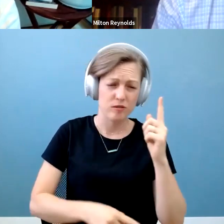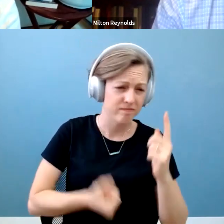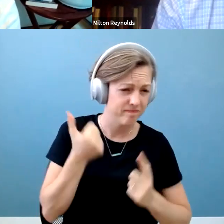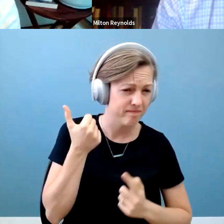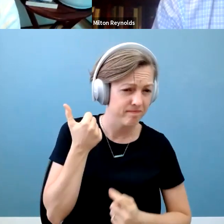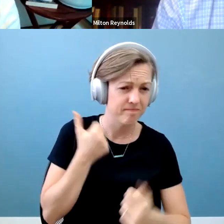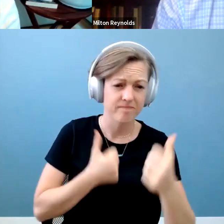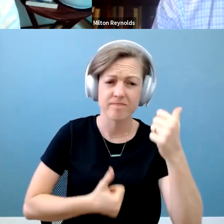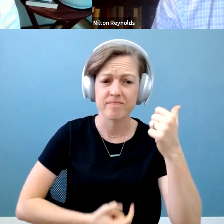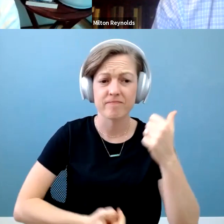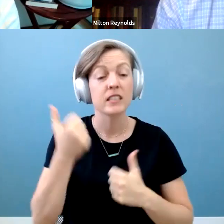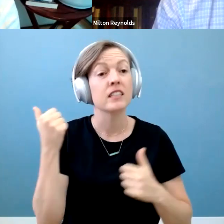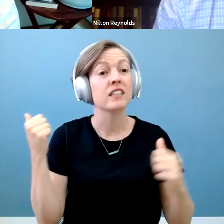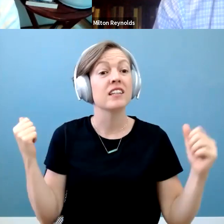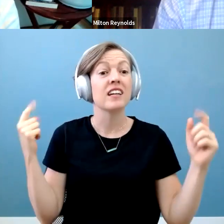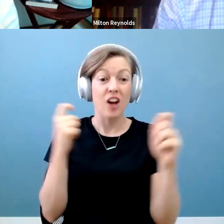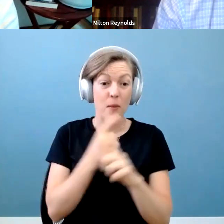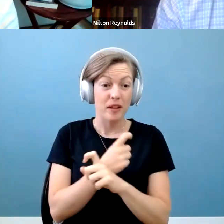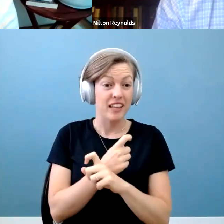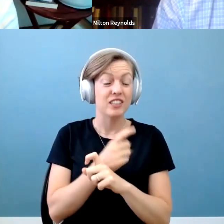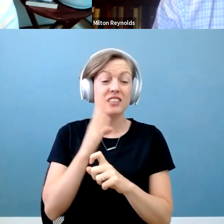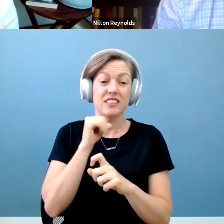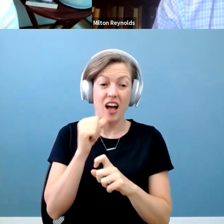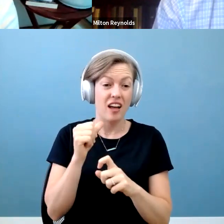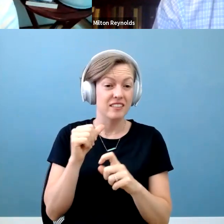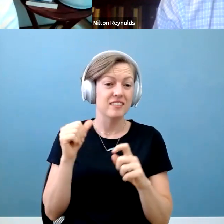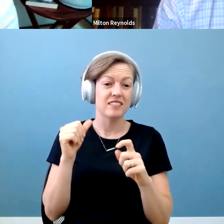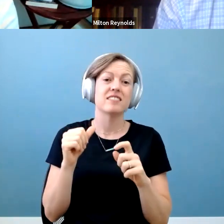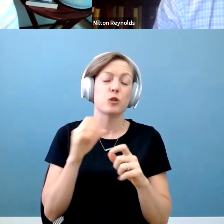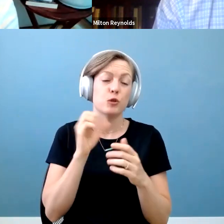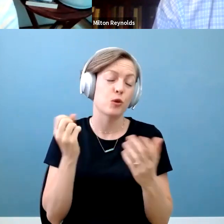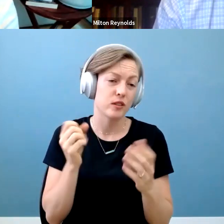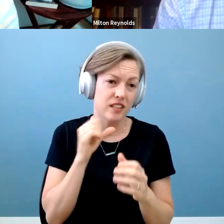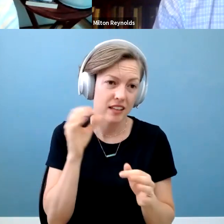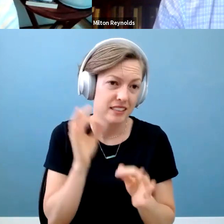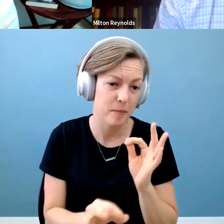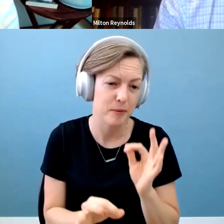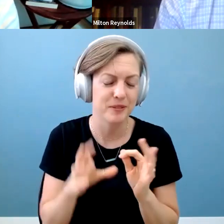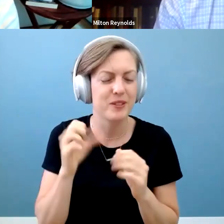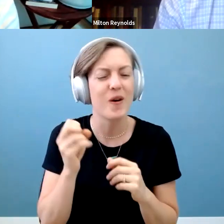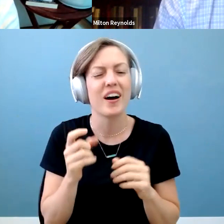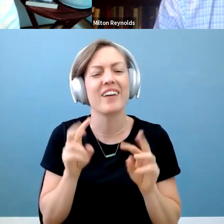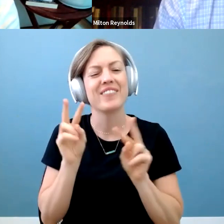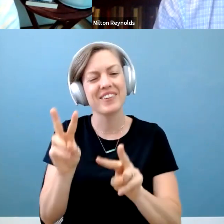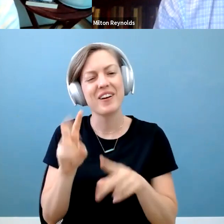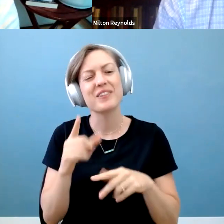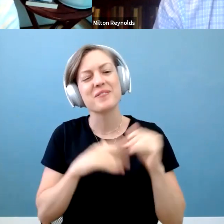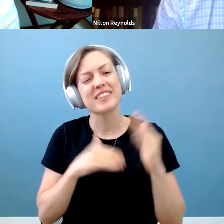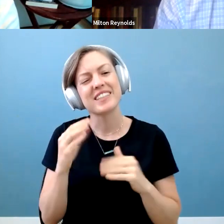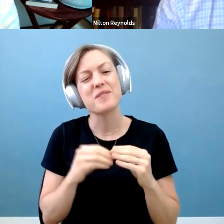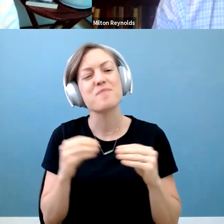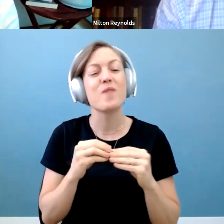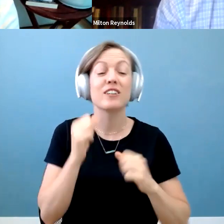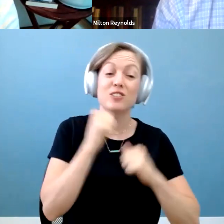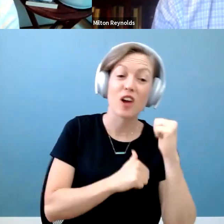And complexity doesn't yield to simplification, but it does yield to time on task. And so I'm looking forward to building more structures and